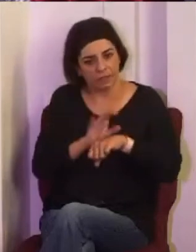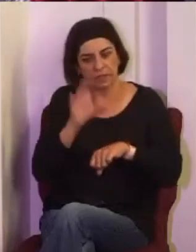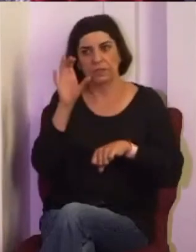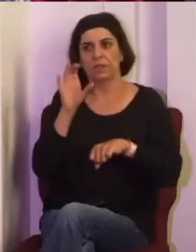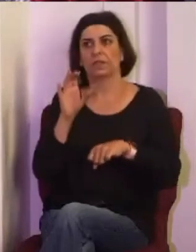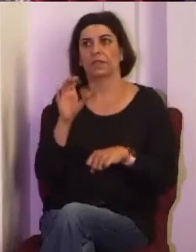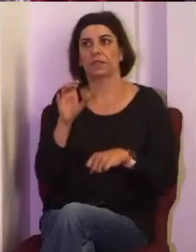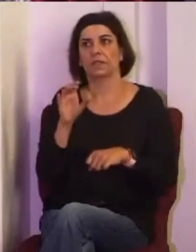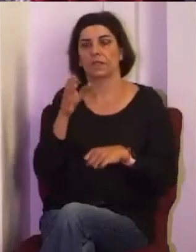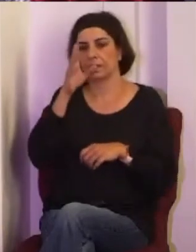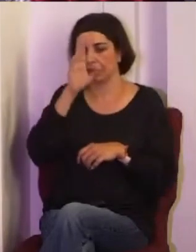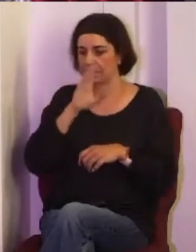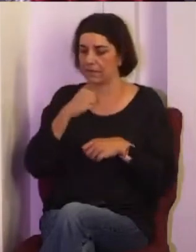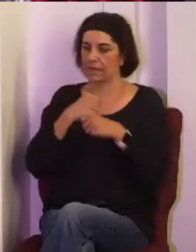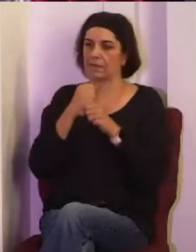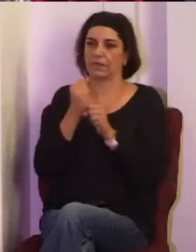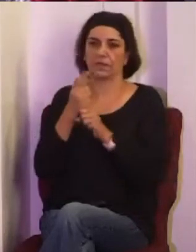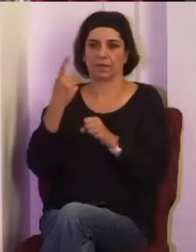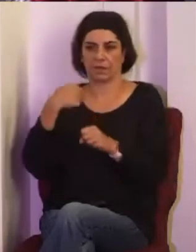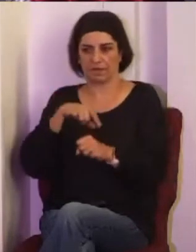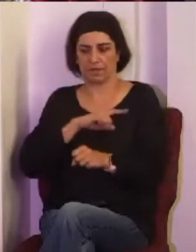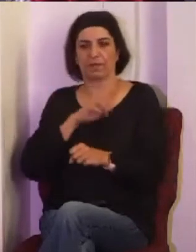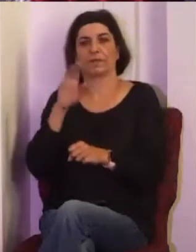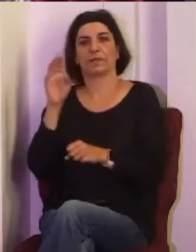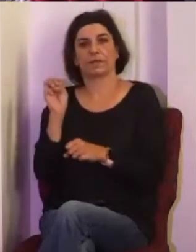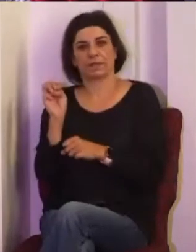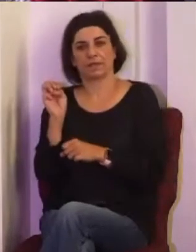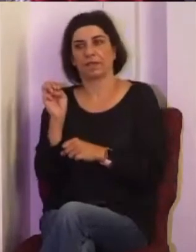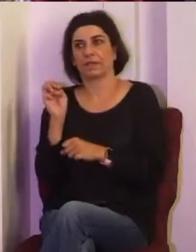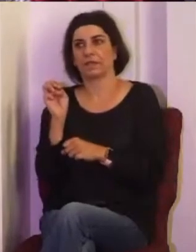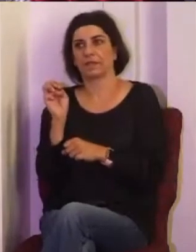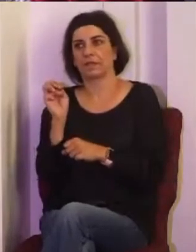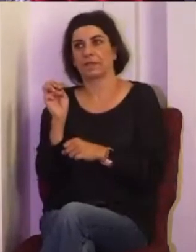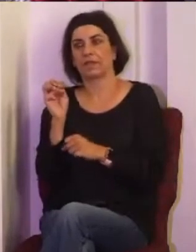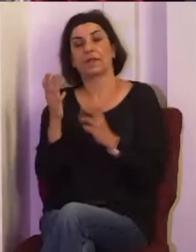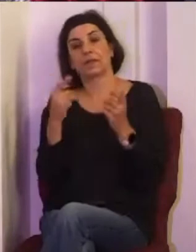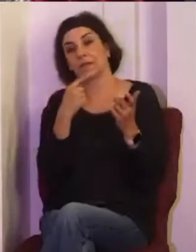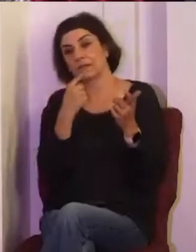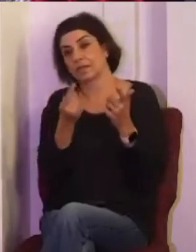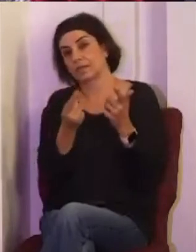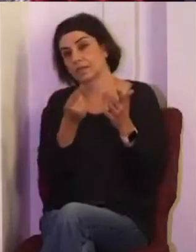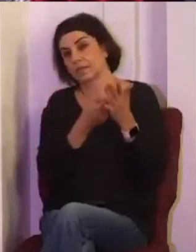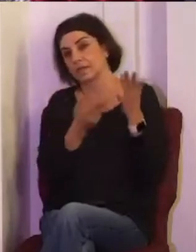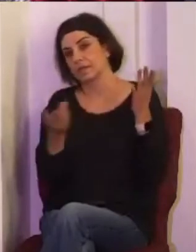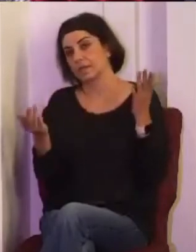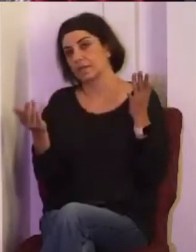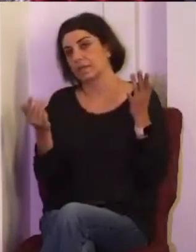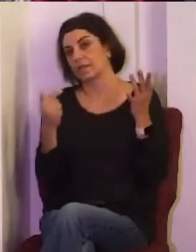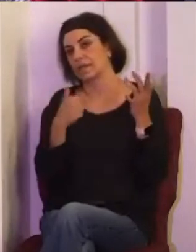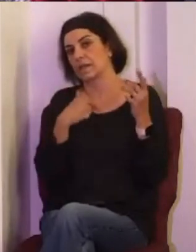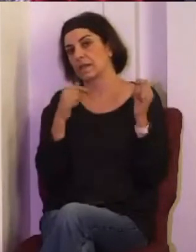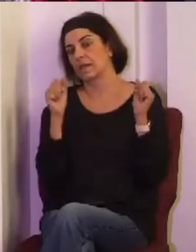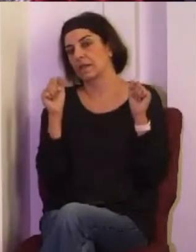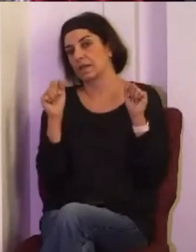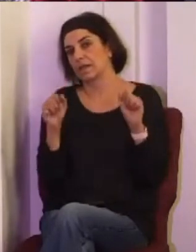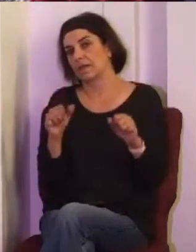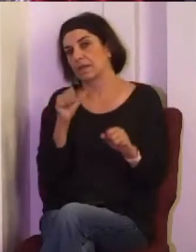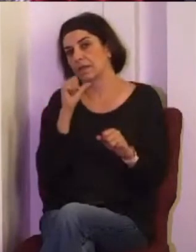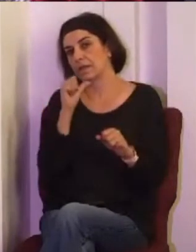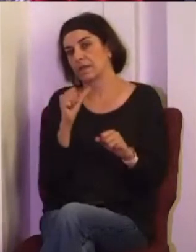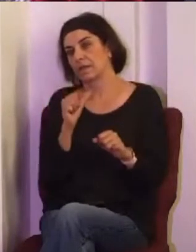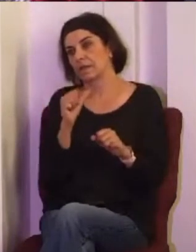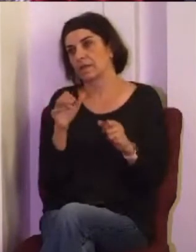is who God created us to be. And I said, and I want to tell you something. I could not